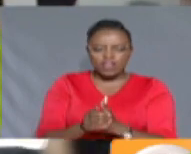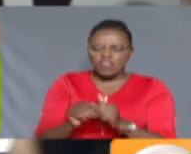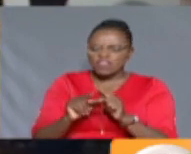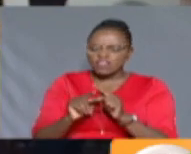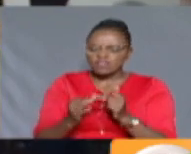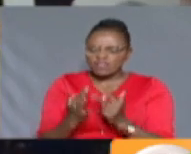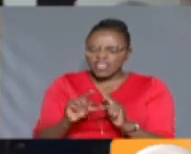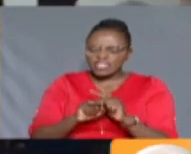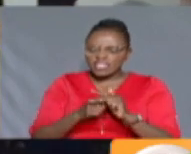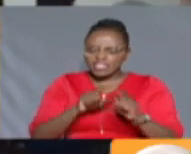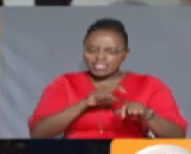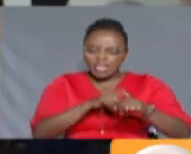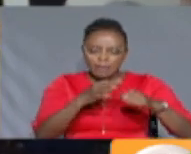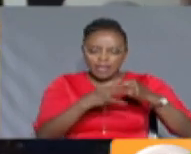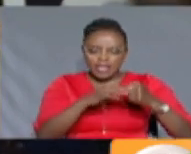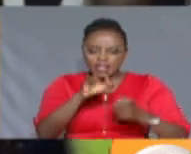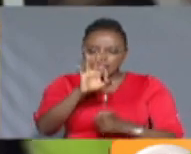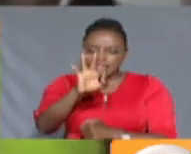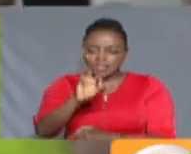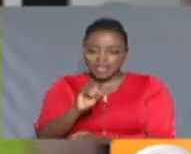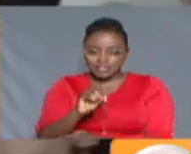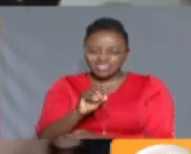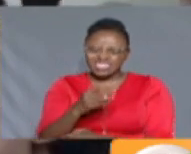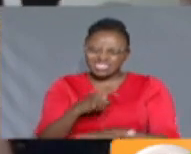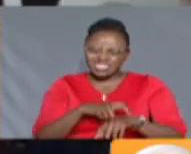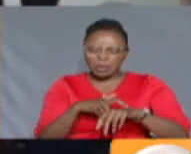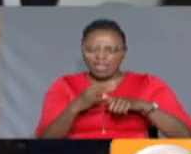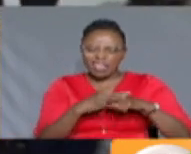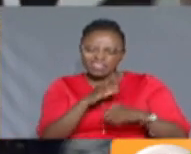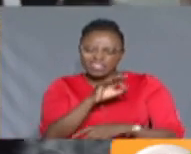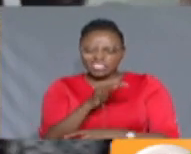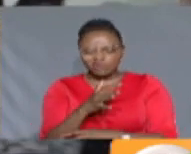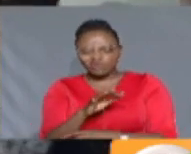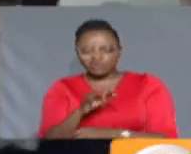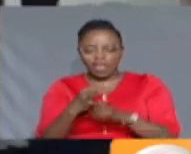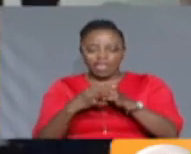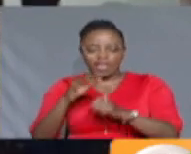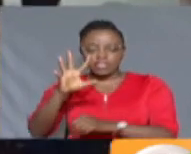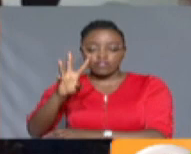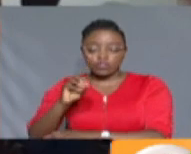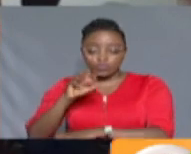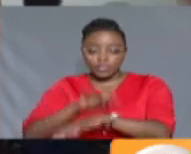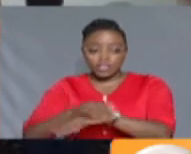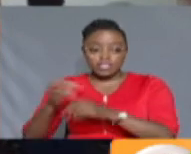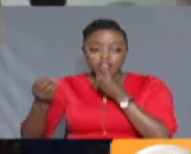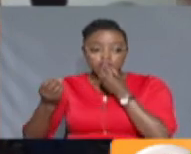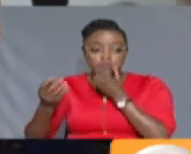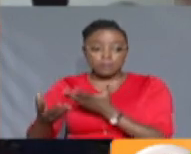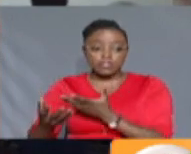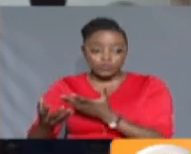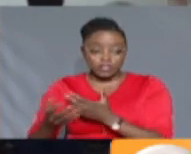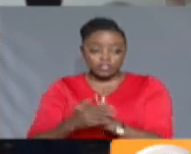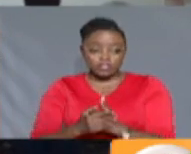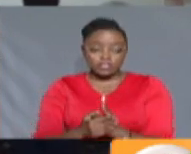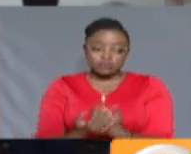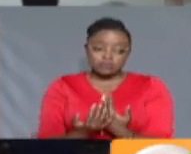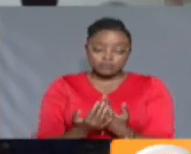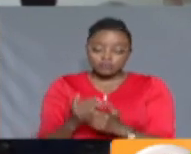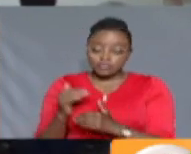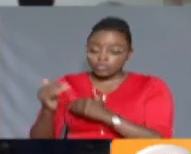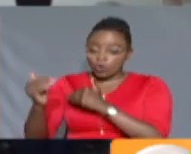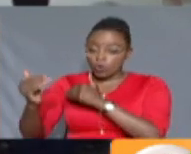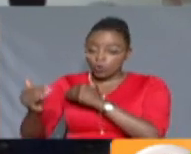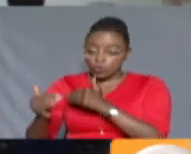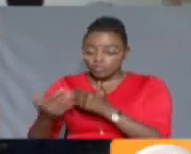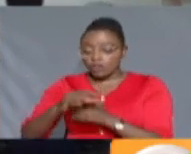around 8:30 there. Around 8:30, 8:40, that's when we received the reports. And since it's closer to